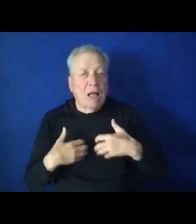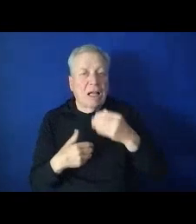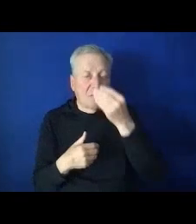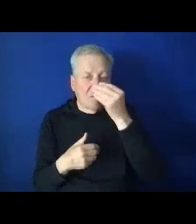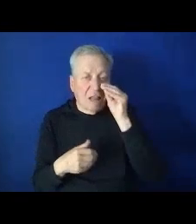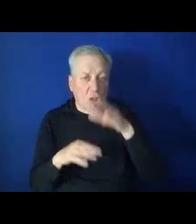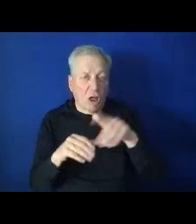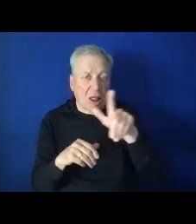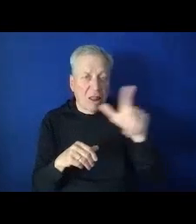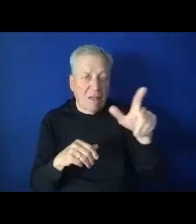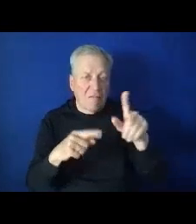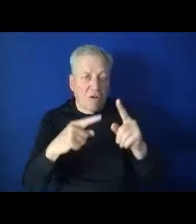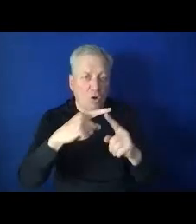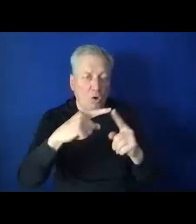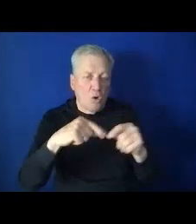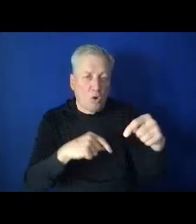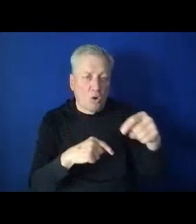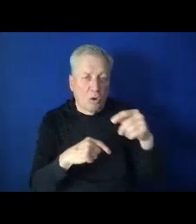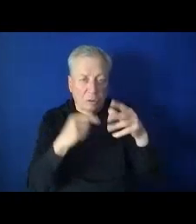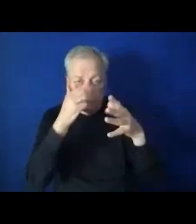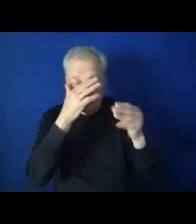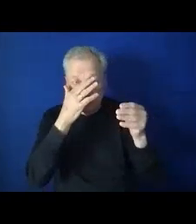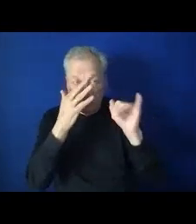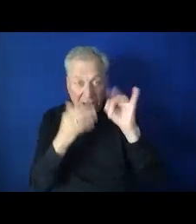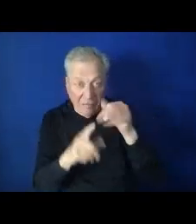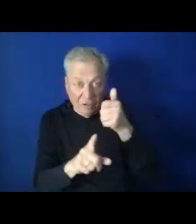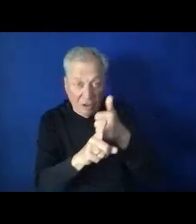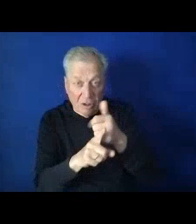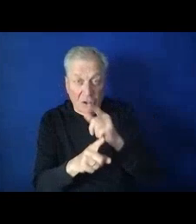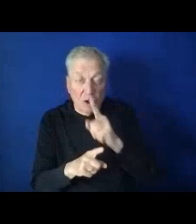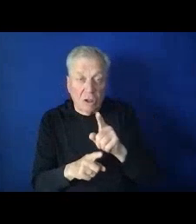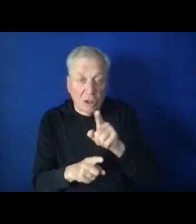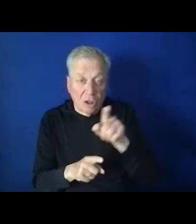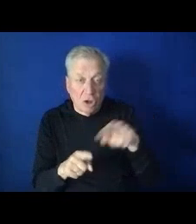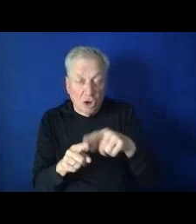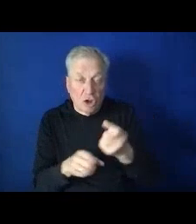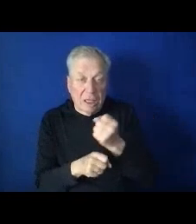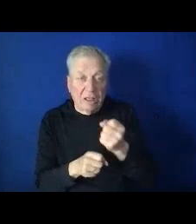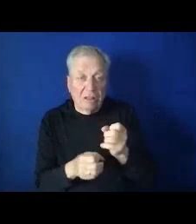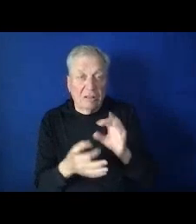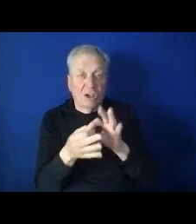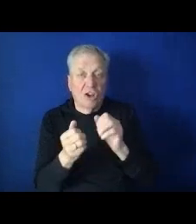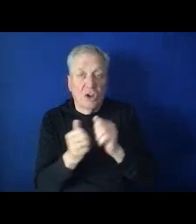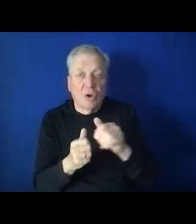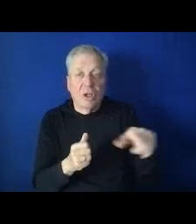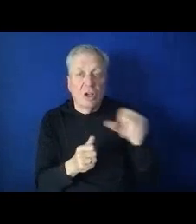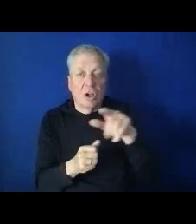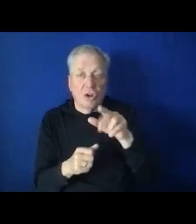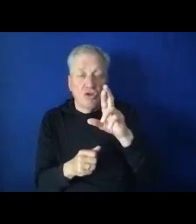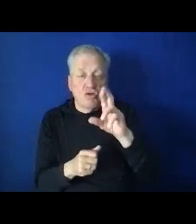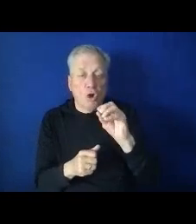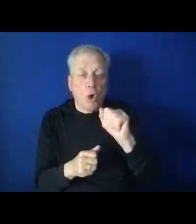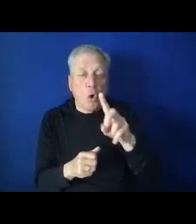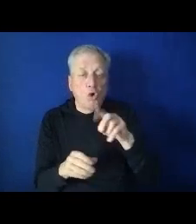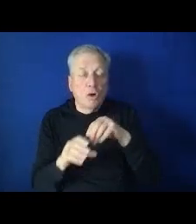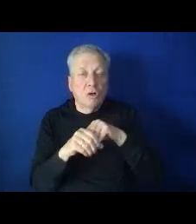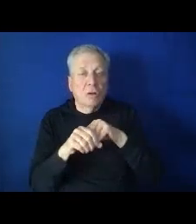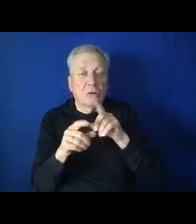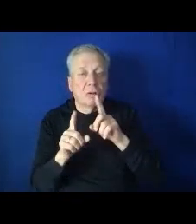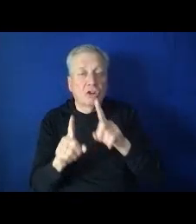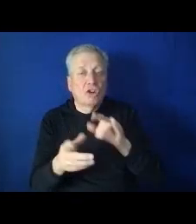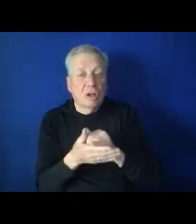left-hand corner. And it's, if you're going to get back on the main Grand Loop Road in that interchange, if